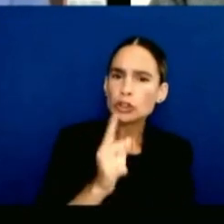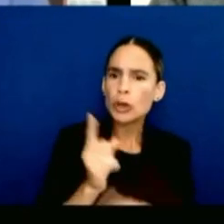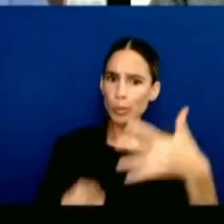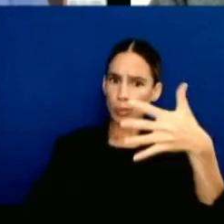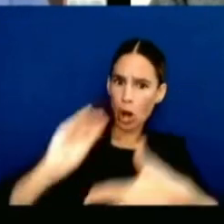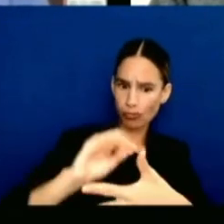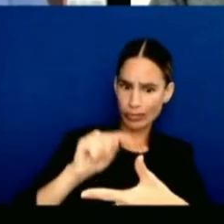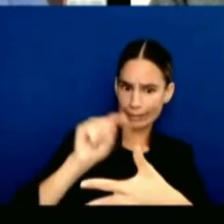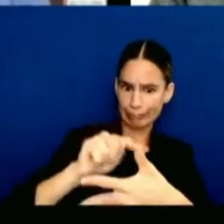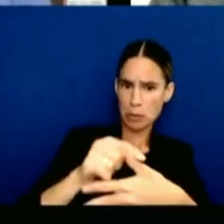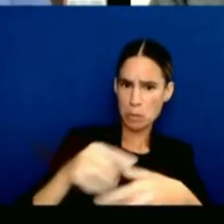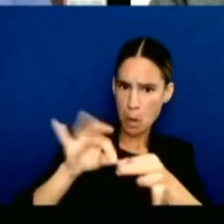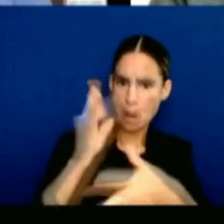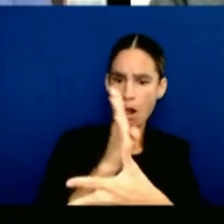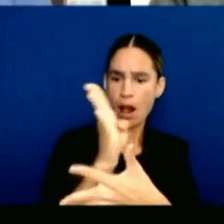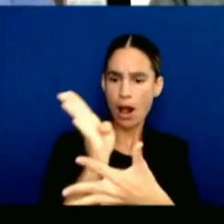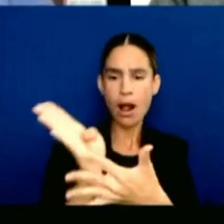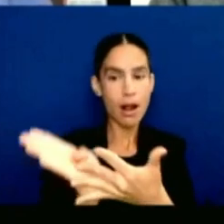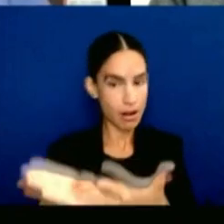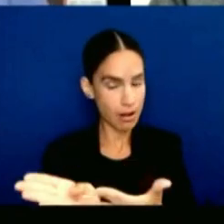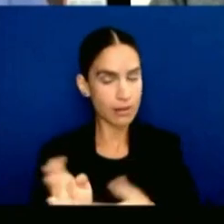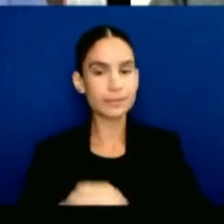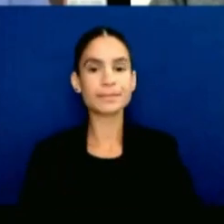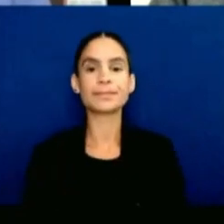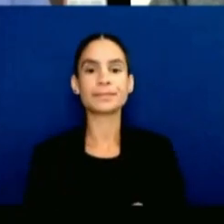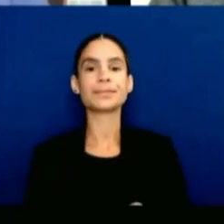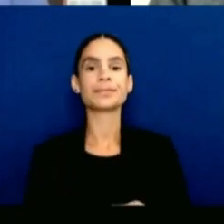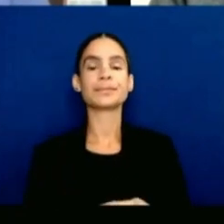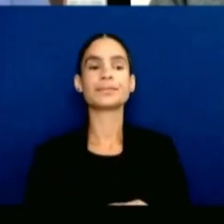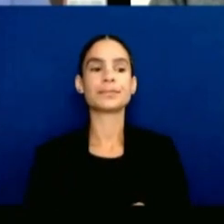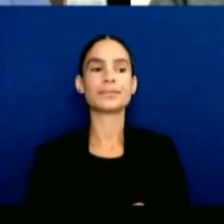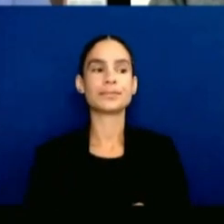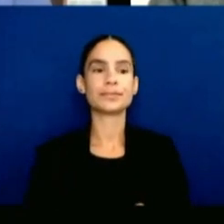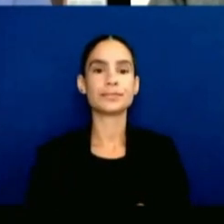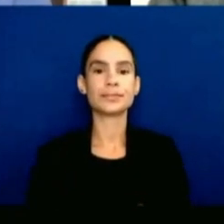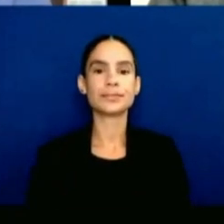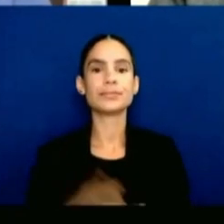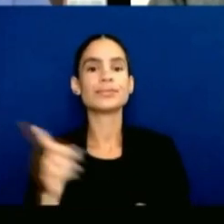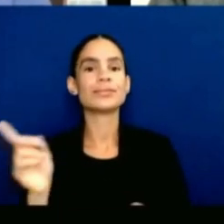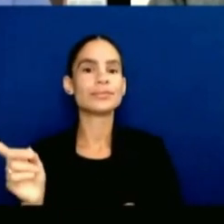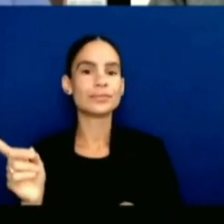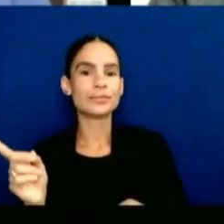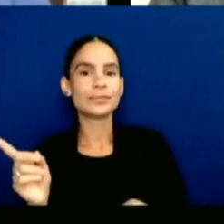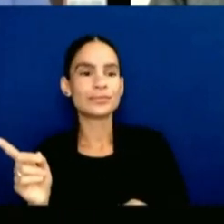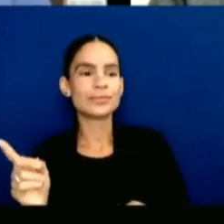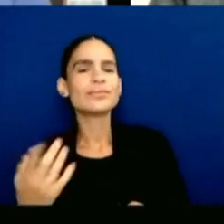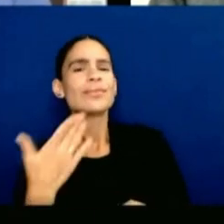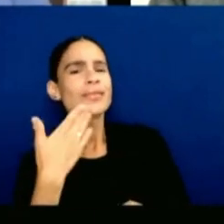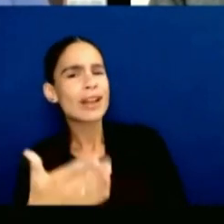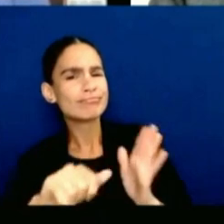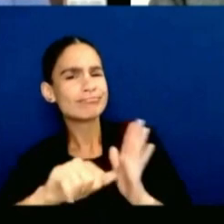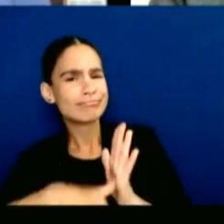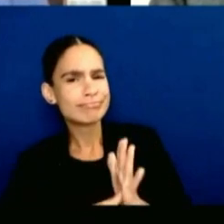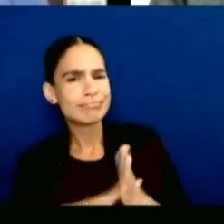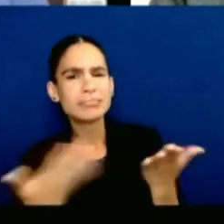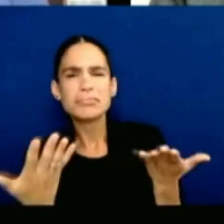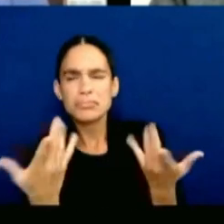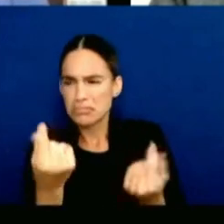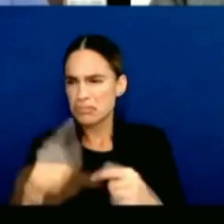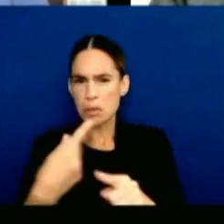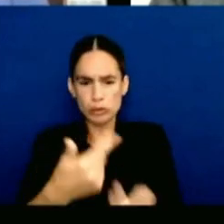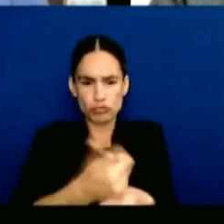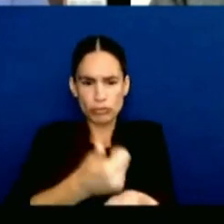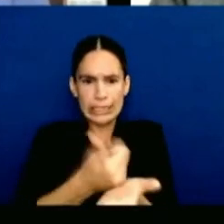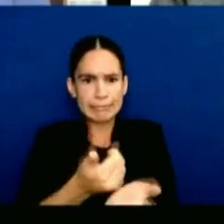on that in the coming weeks for sure. And what about treatments, Tony? Because people are still getting sick with COVID-19 right now, some of them